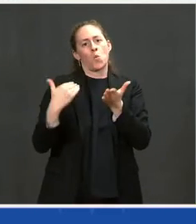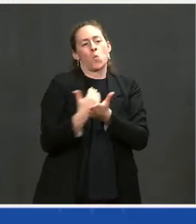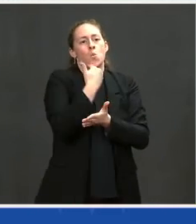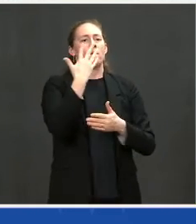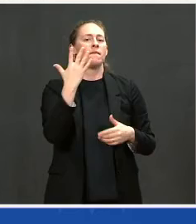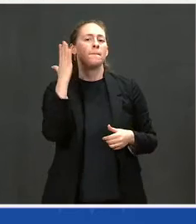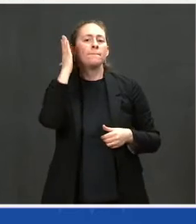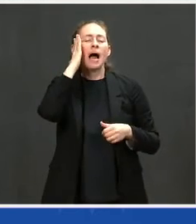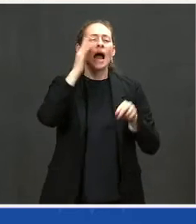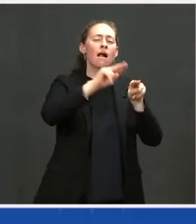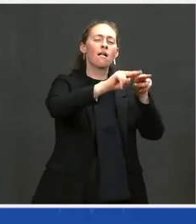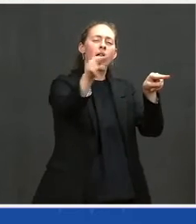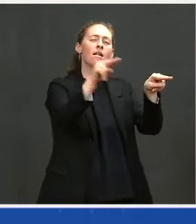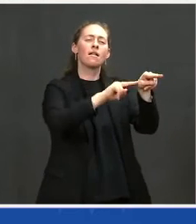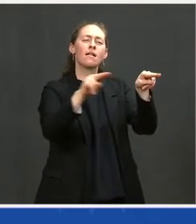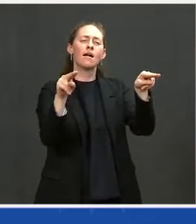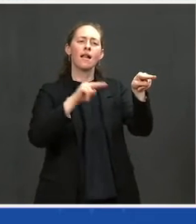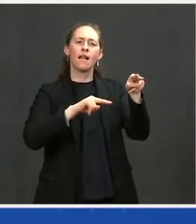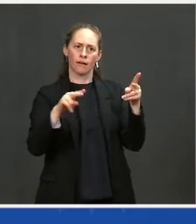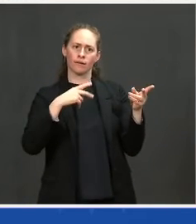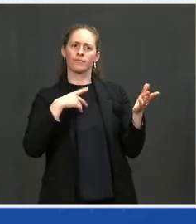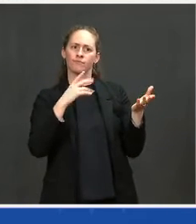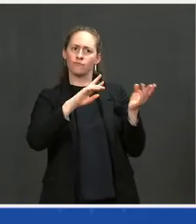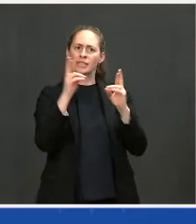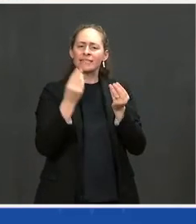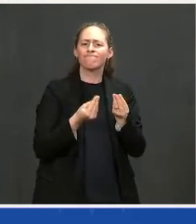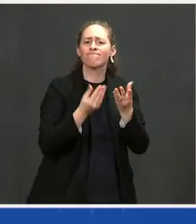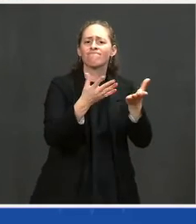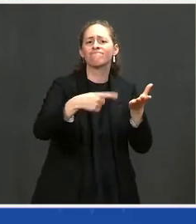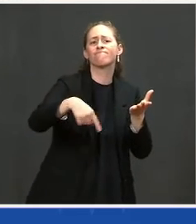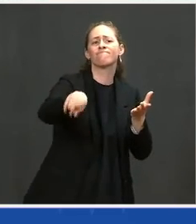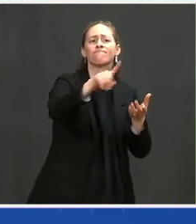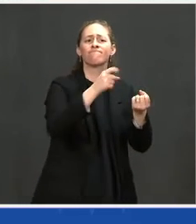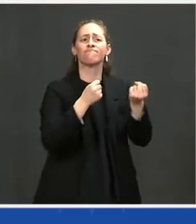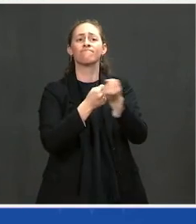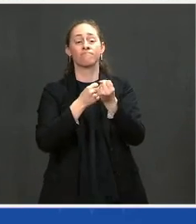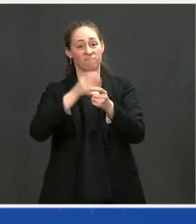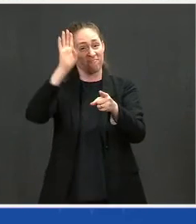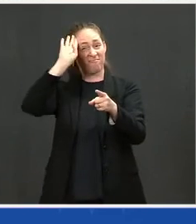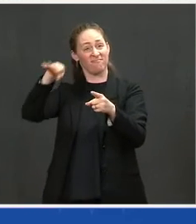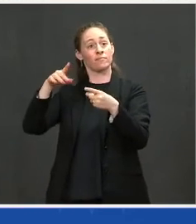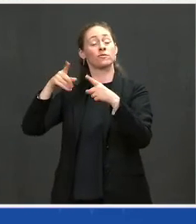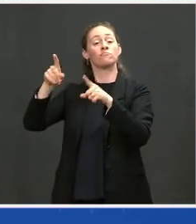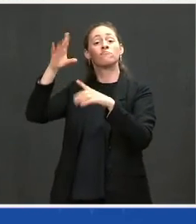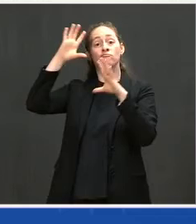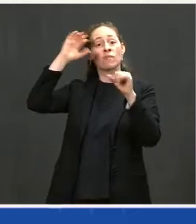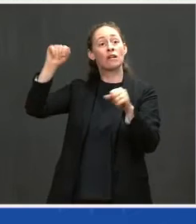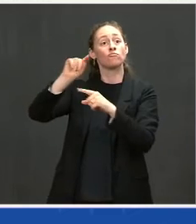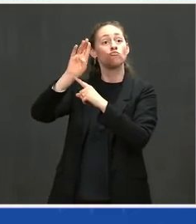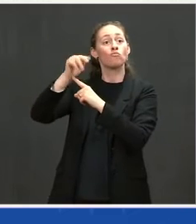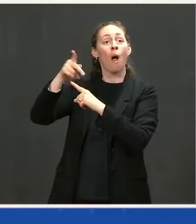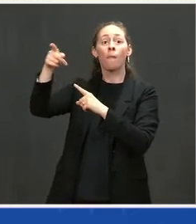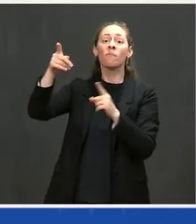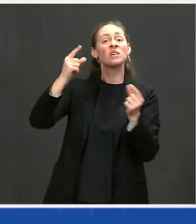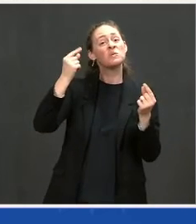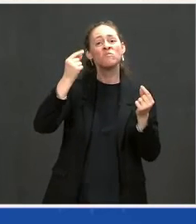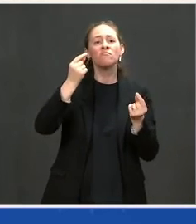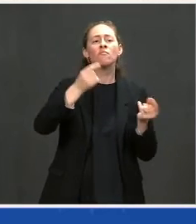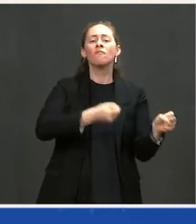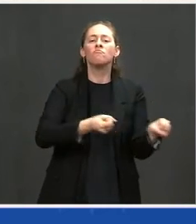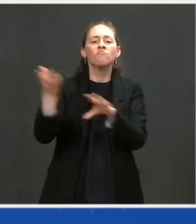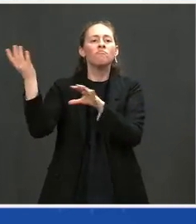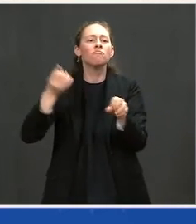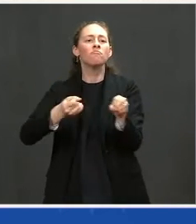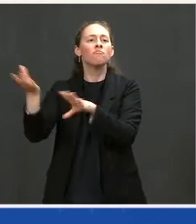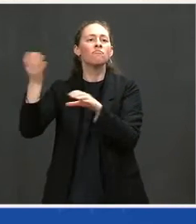been maintained and built upon, that Trump dismantled. It's going to take time. And the other thing we're doing, I